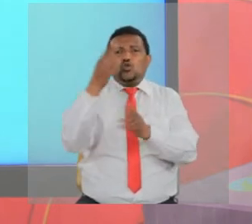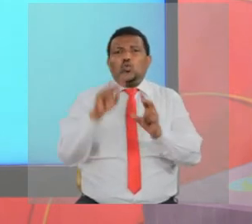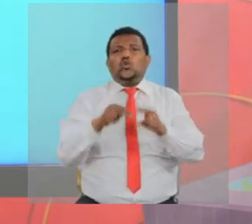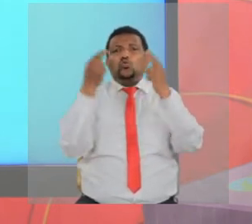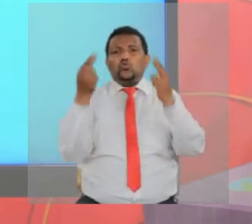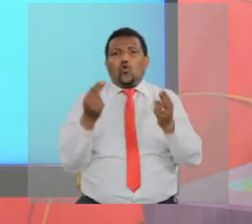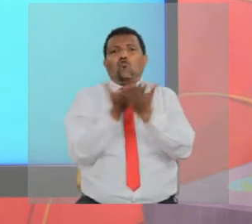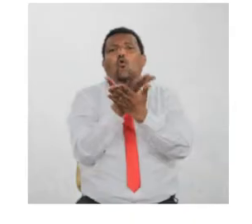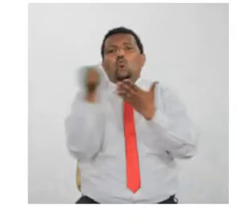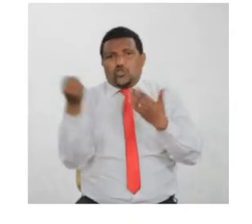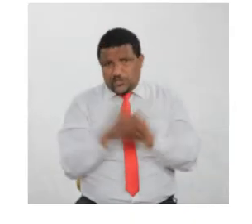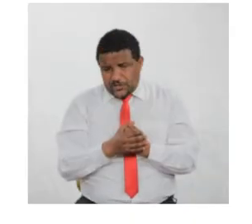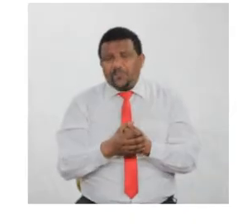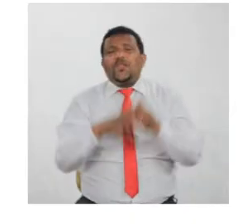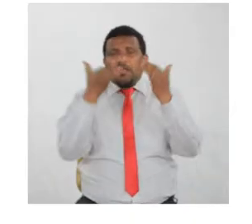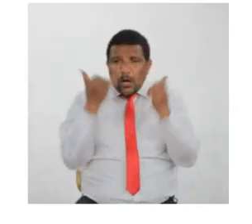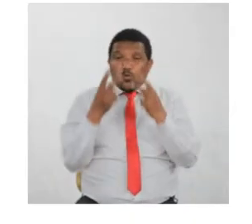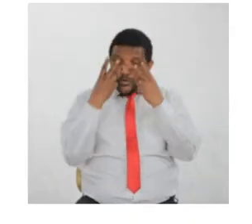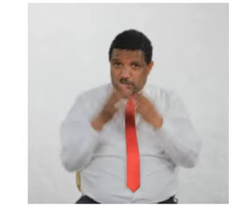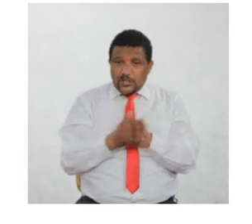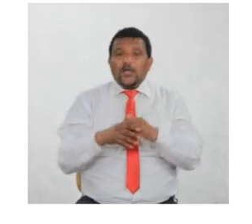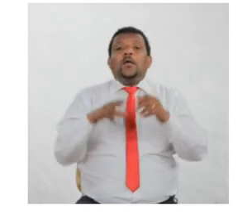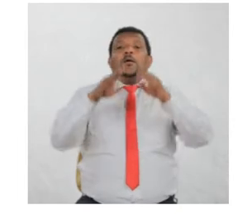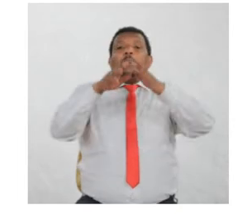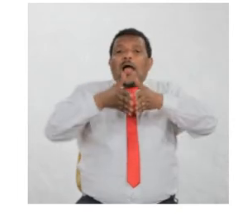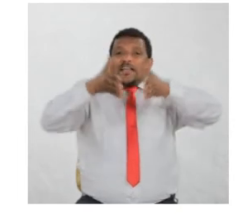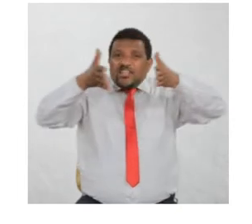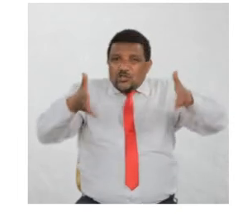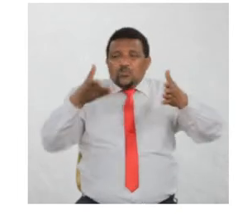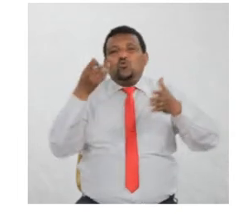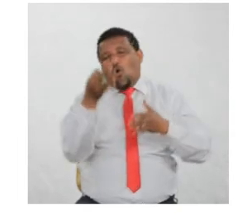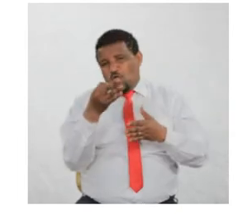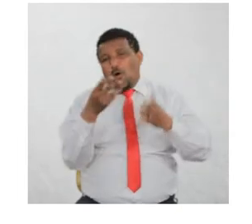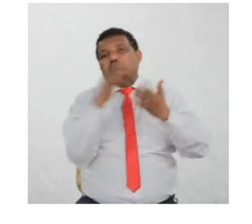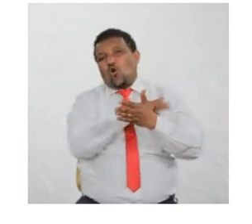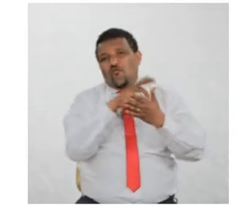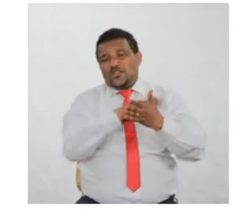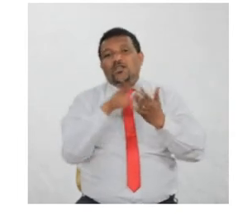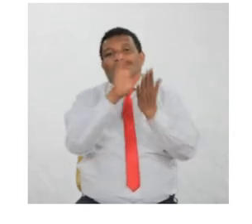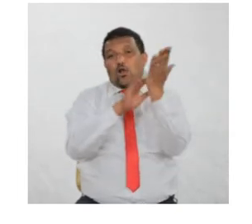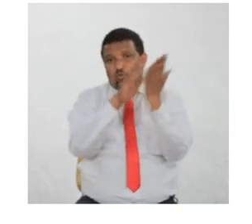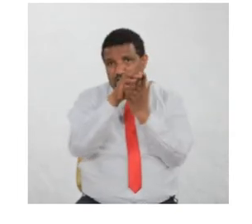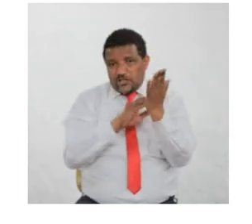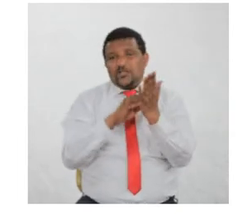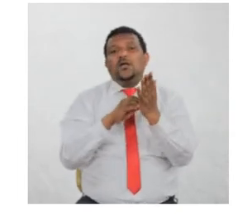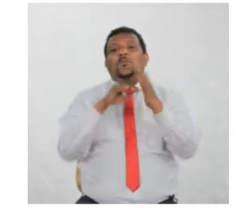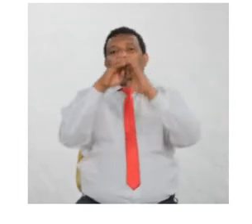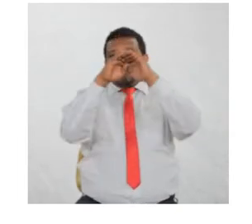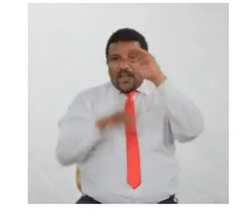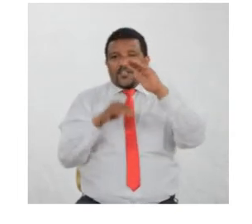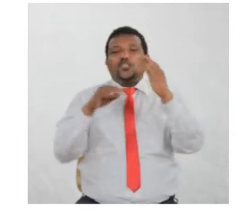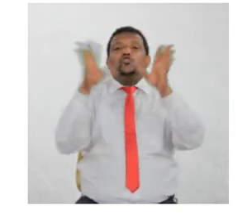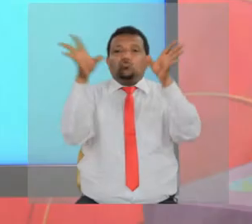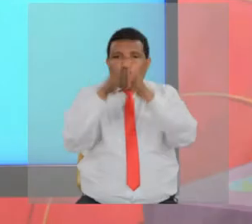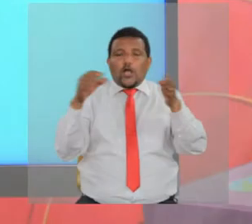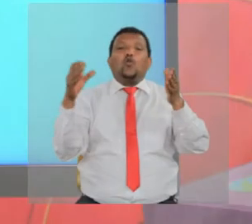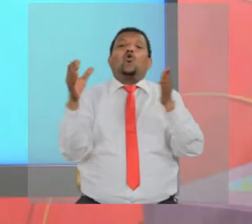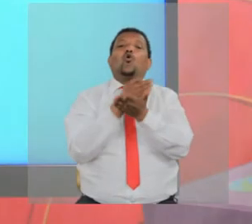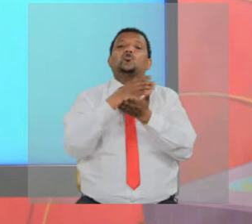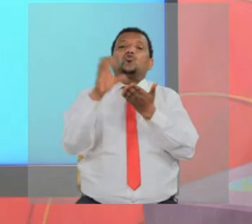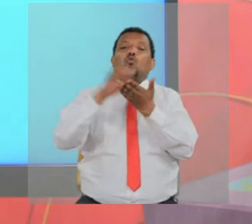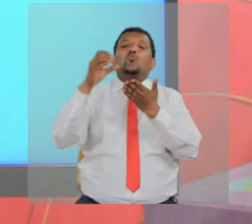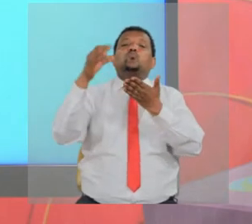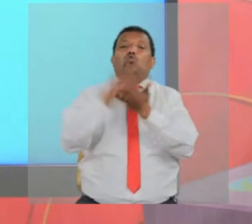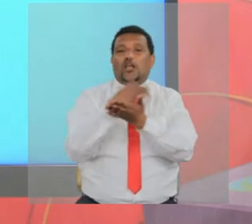a commodity. Now let's see the magnitude of profit. The magnitude of profit is calculated by deducting the total cost of production from the